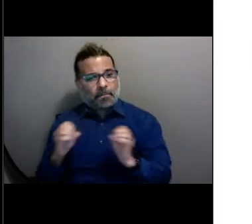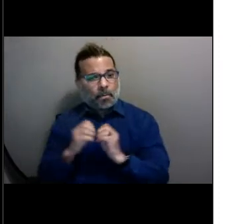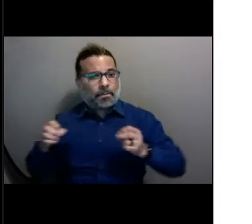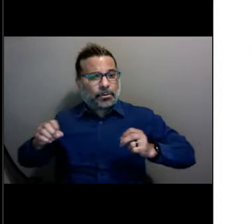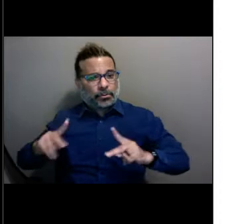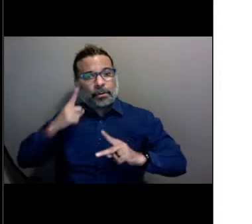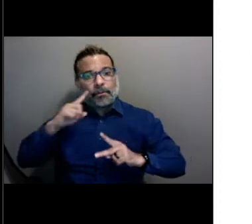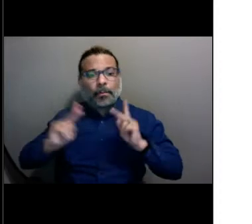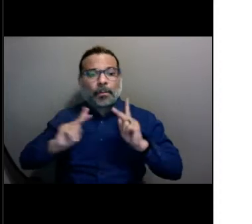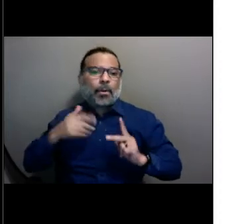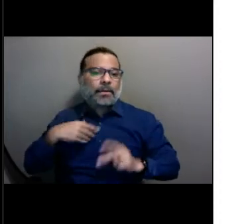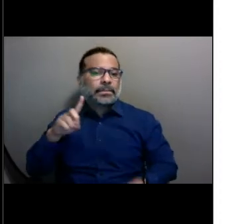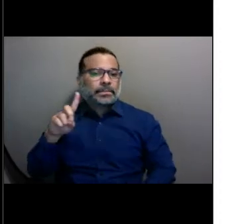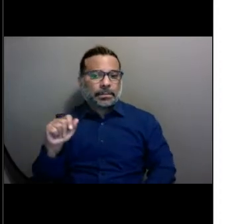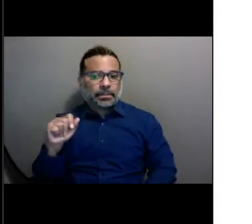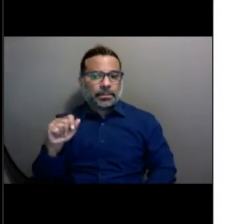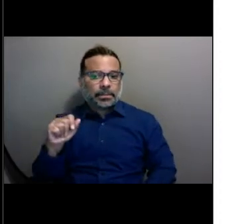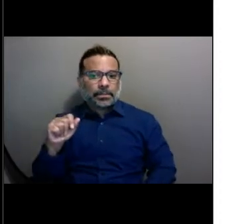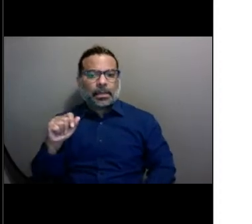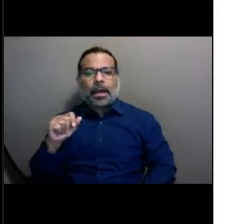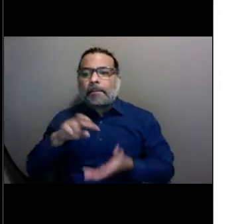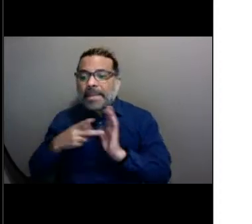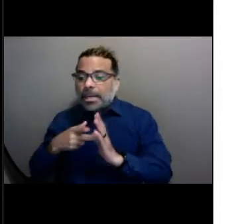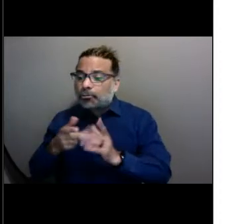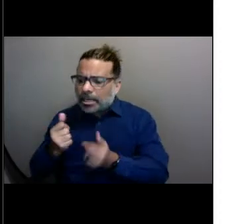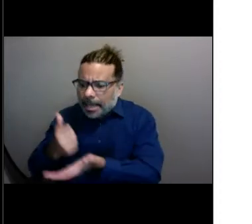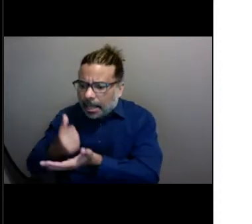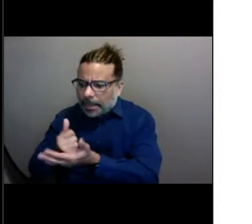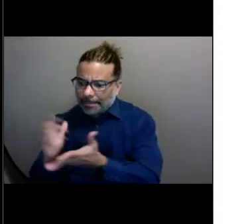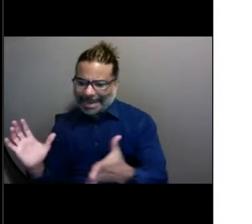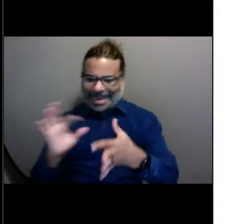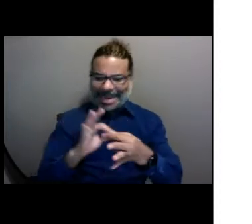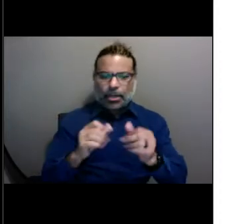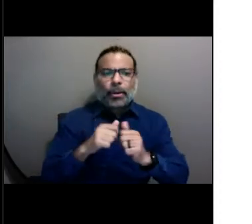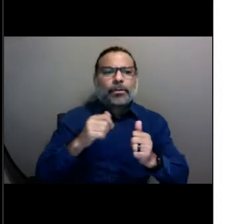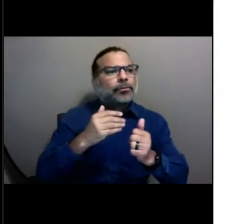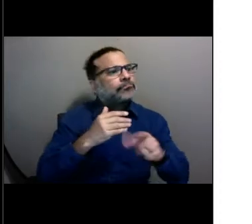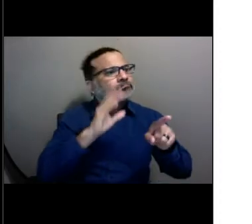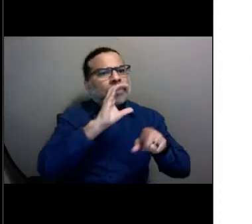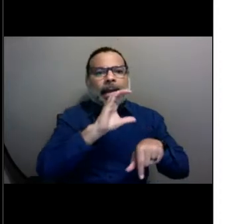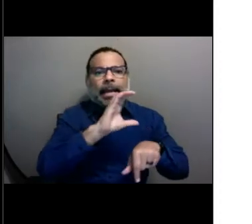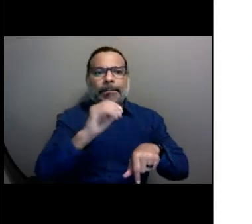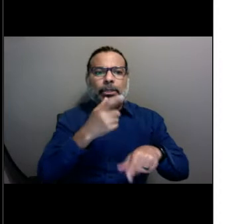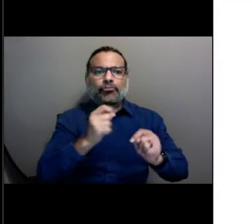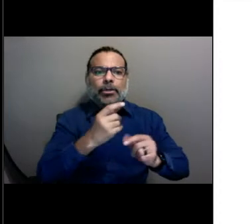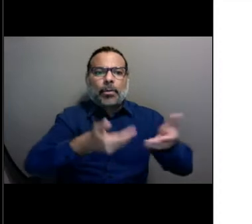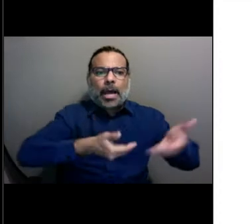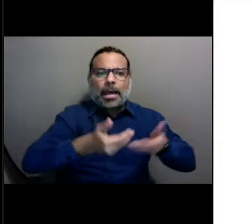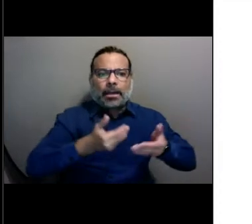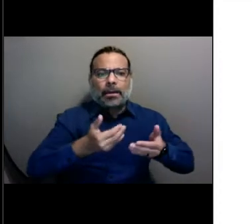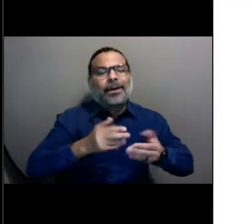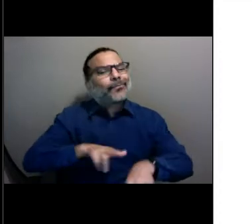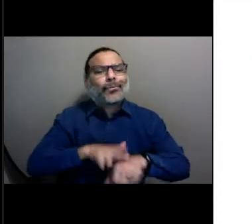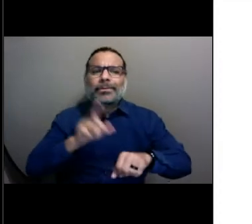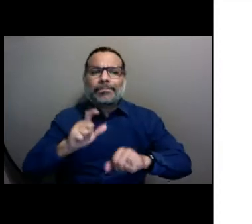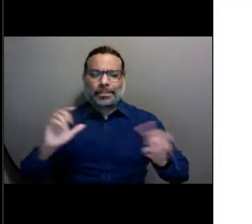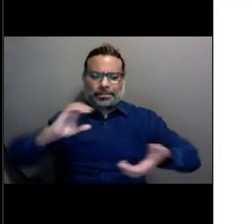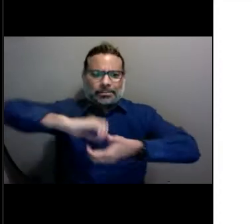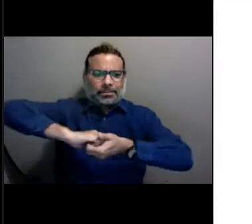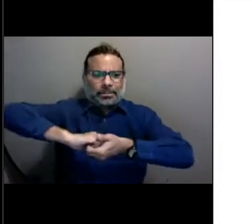for people with disabilities in terms of connecting them with employers. It's clear that this has to be a collaboration between the public and the